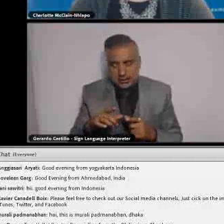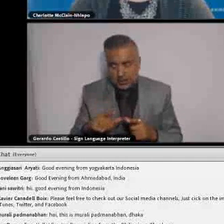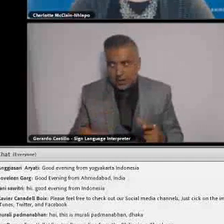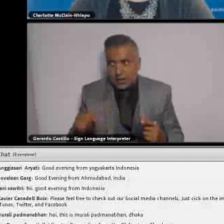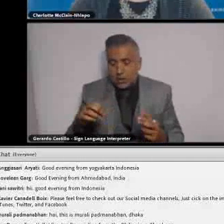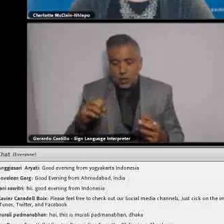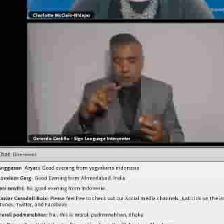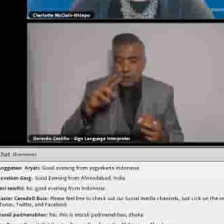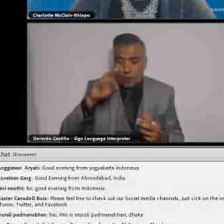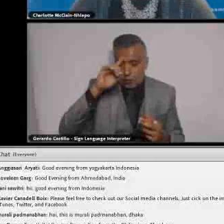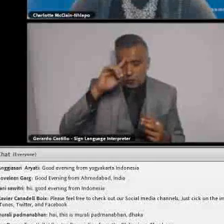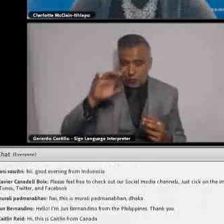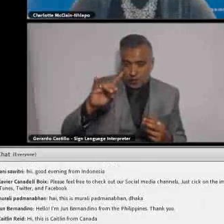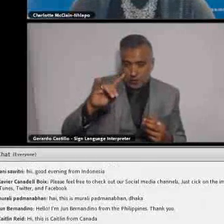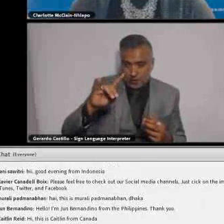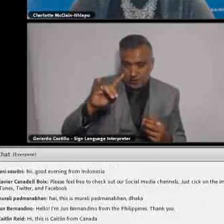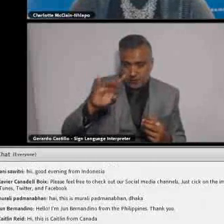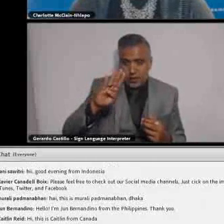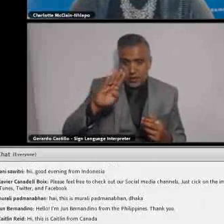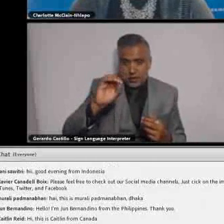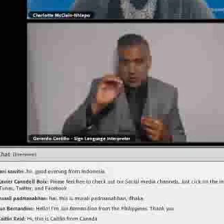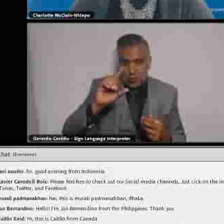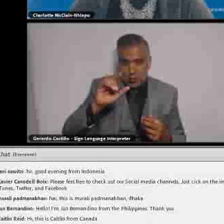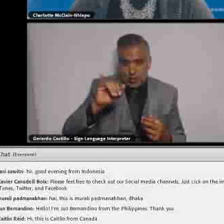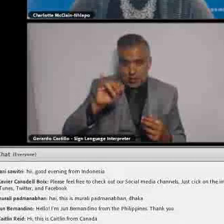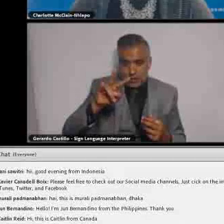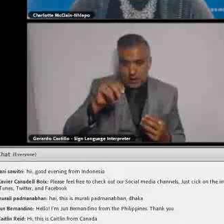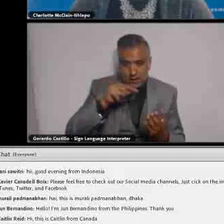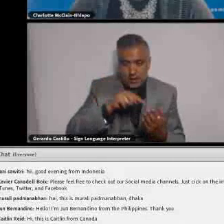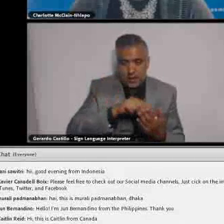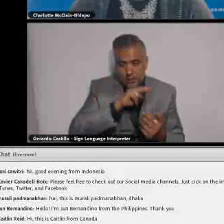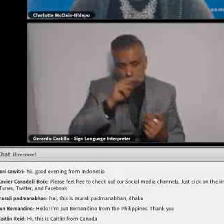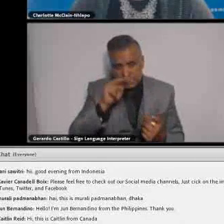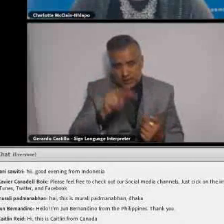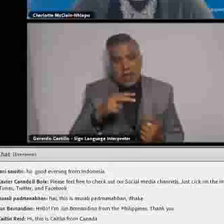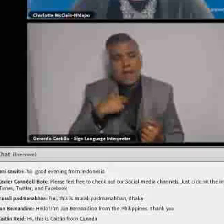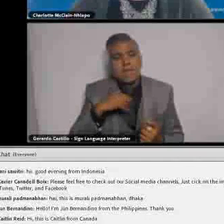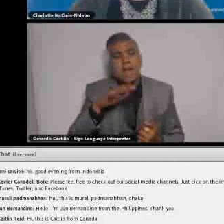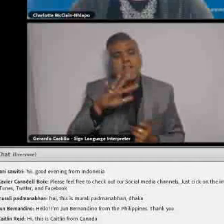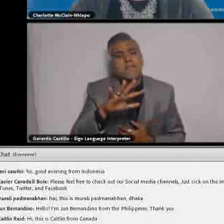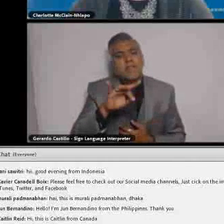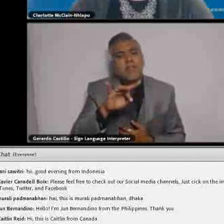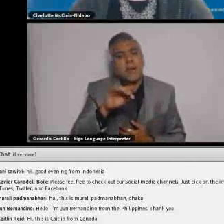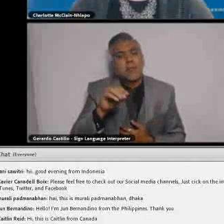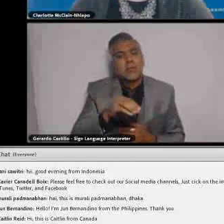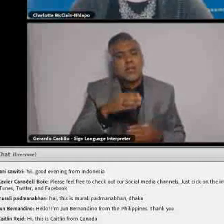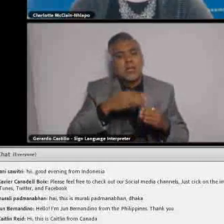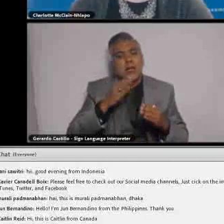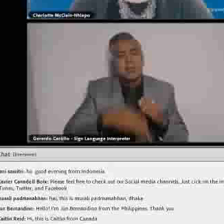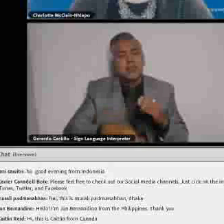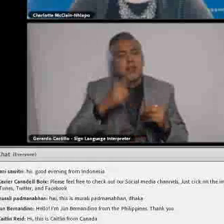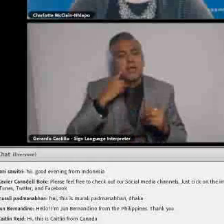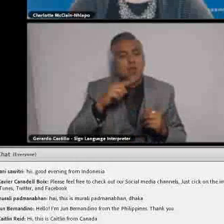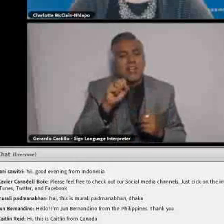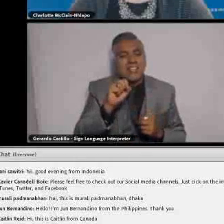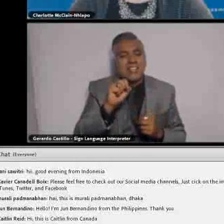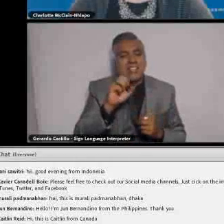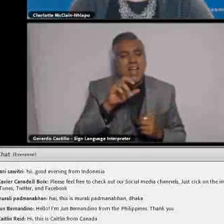if you look just at Bolivia having, I think it's about a 58% completion rate of secondary